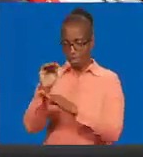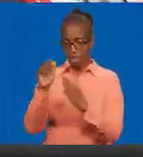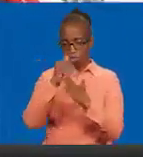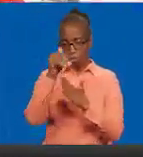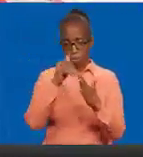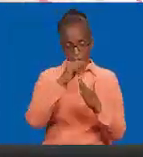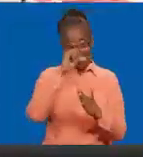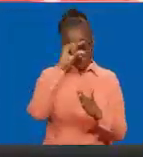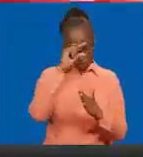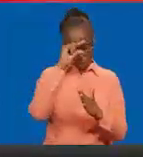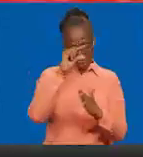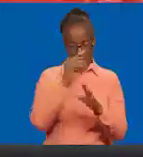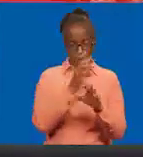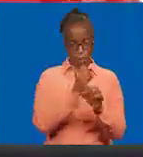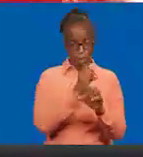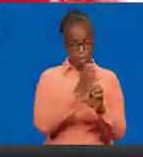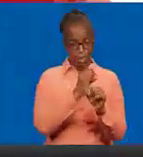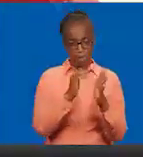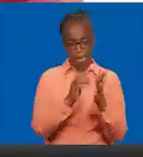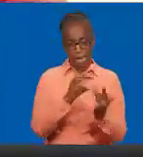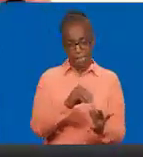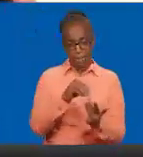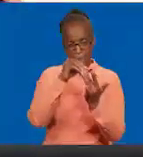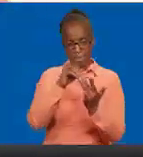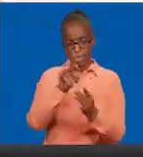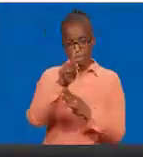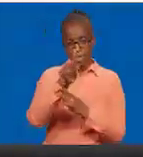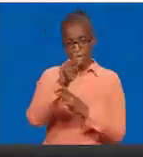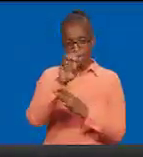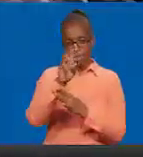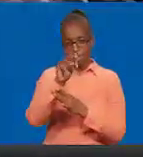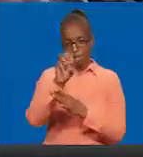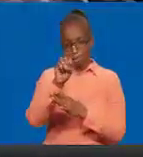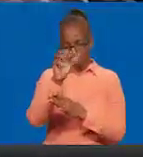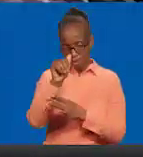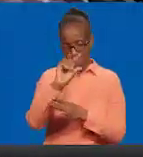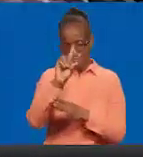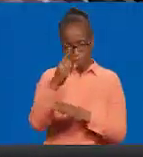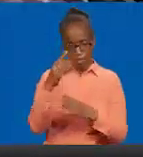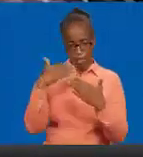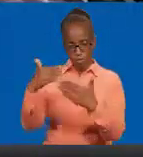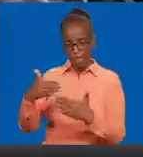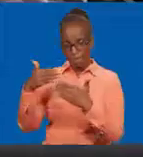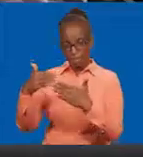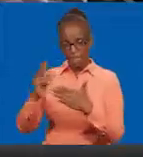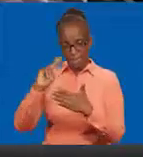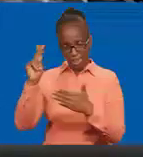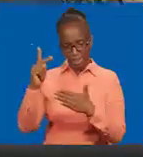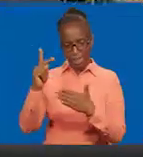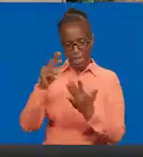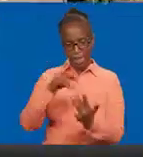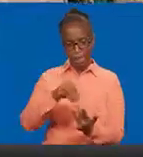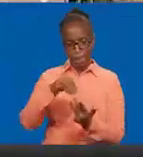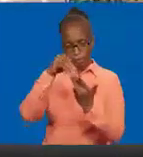Ruto ameyataka mashirika yote ya kiserikali hasa KEMSA kuwa na zipa kampuni za Kenya kipaumbele